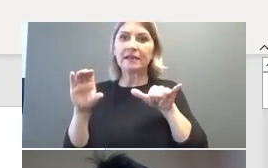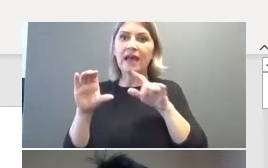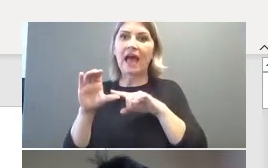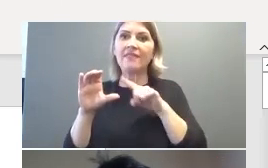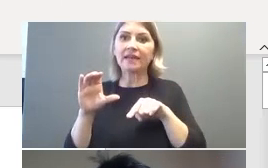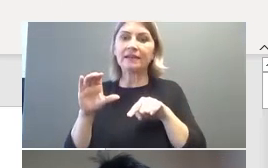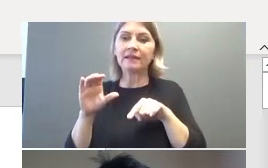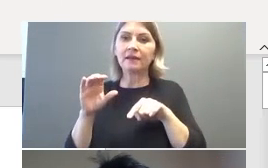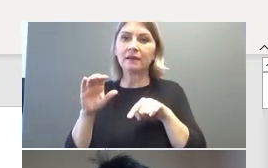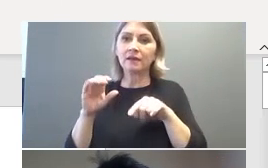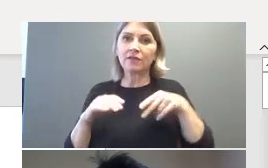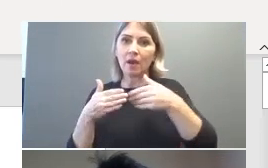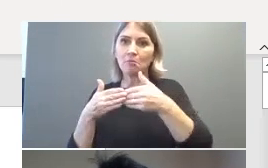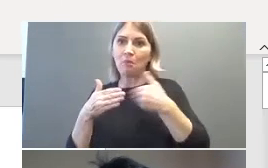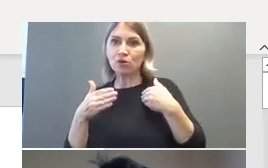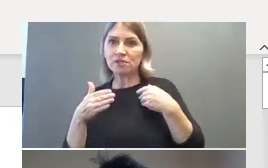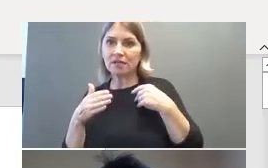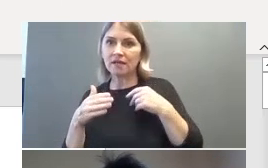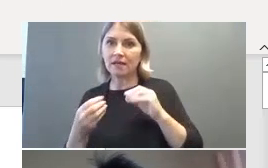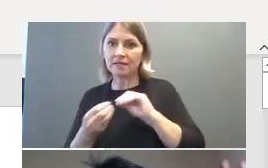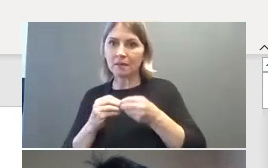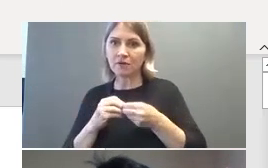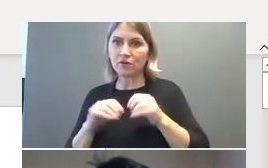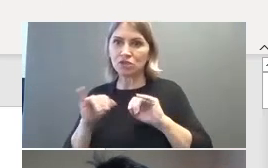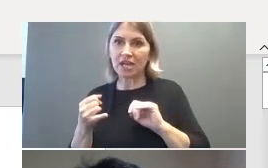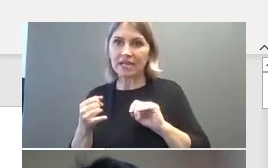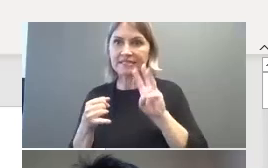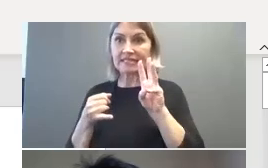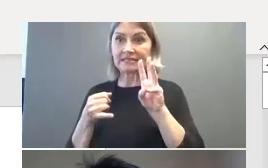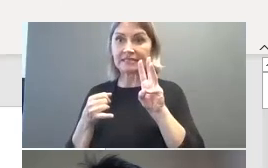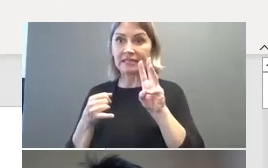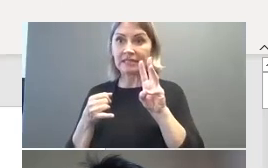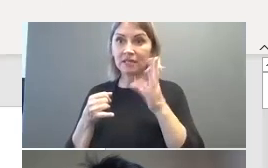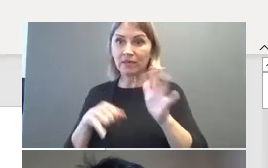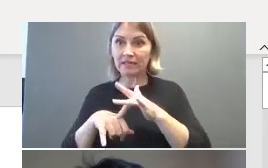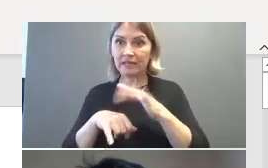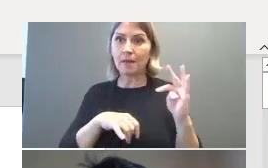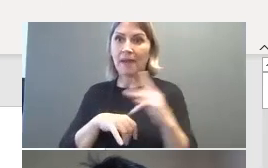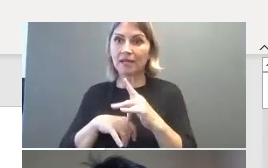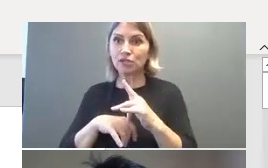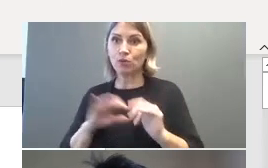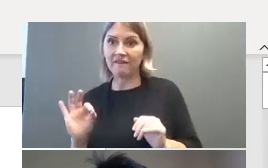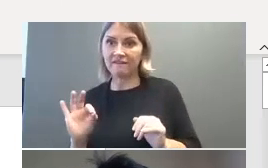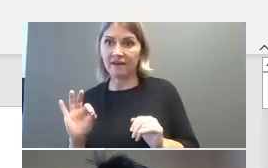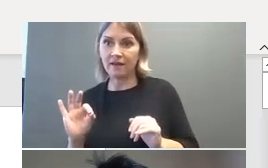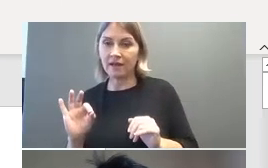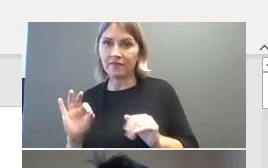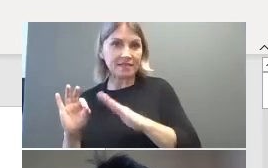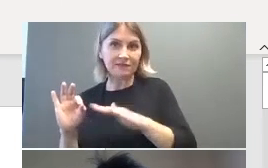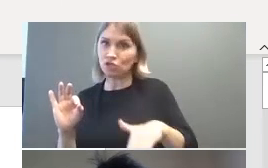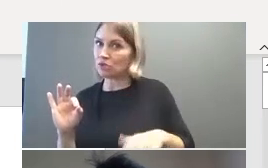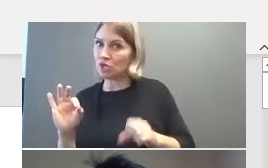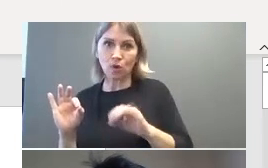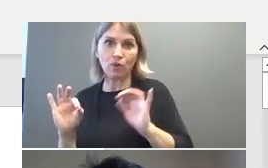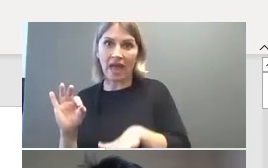now the post-visit number of J becomes 6 because we are done with J. It comes back to F. F has no other children. So the post-visit number